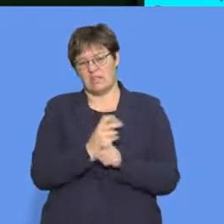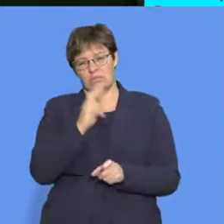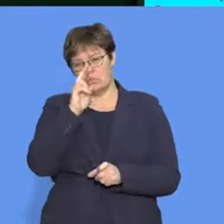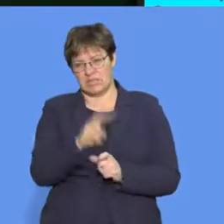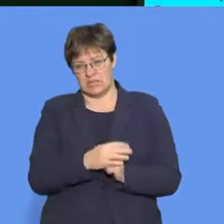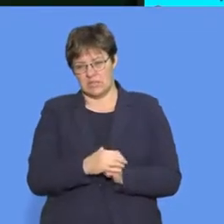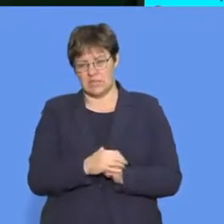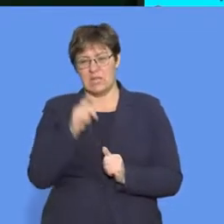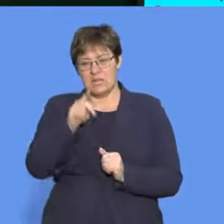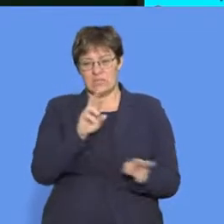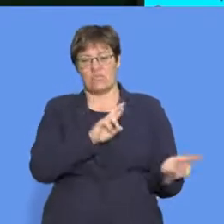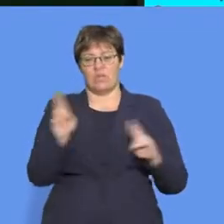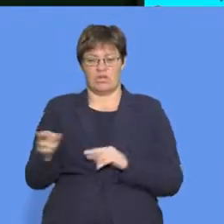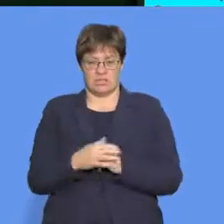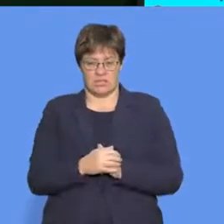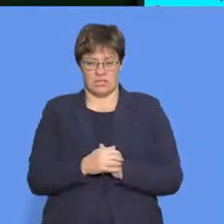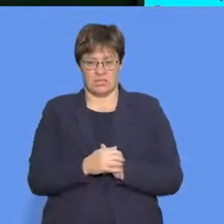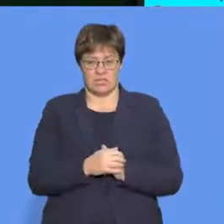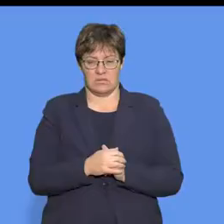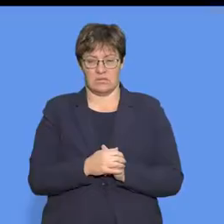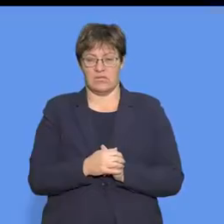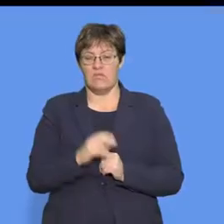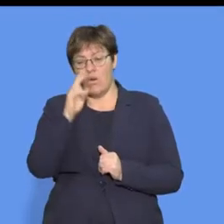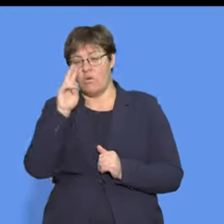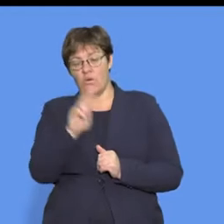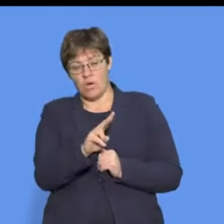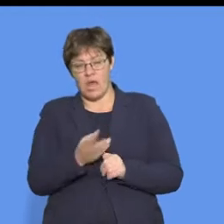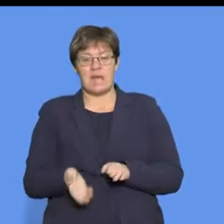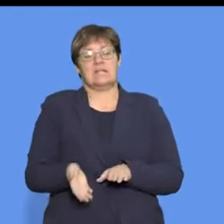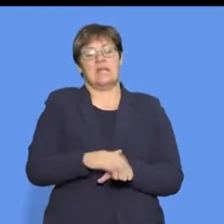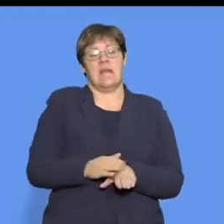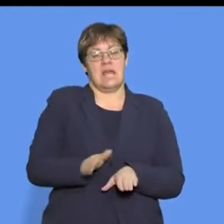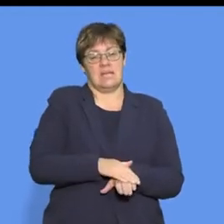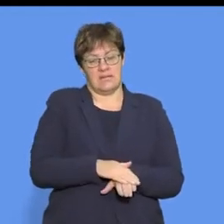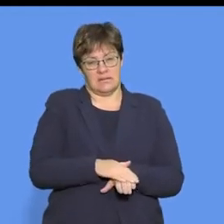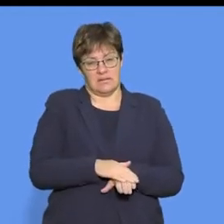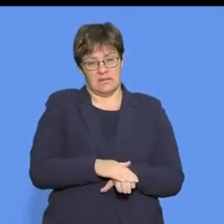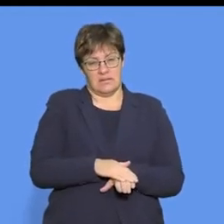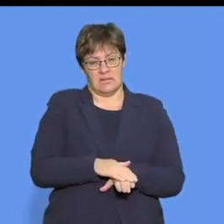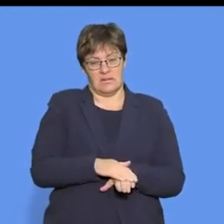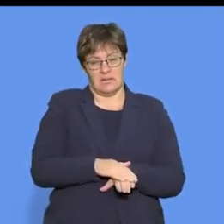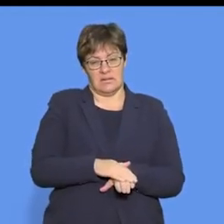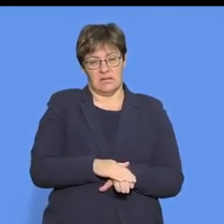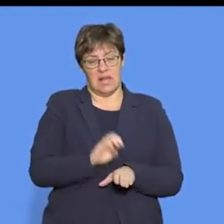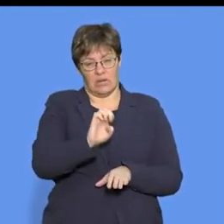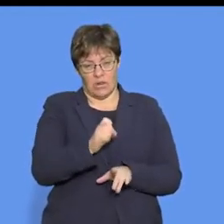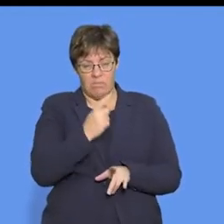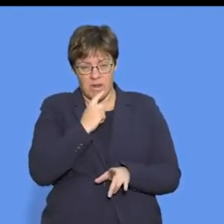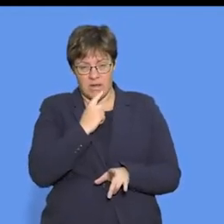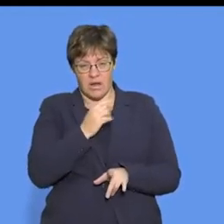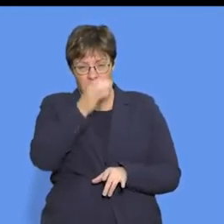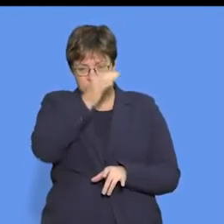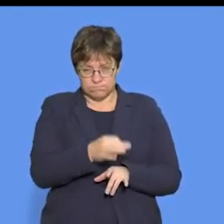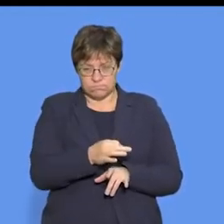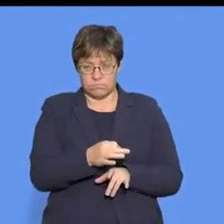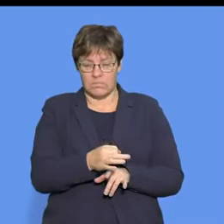not difficult to see that this is the reaction. And if you look at it, it's a gain of electrons that is producing a deposit